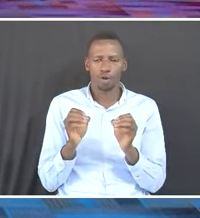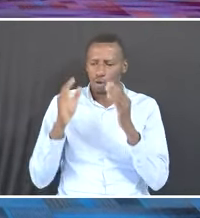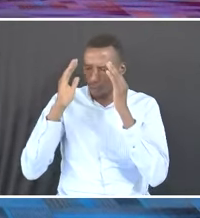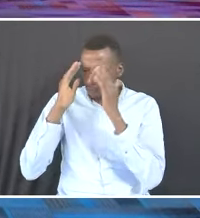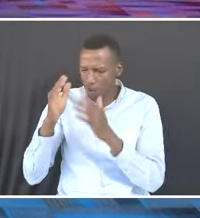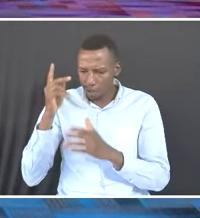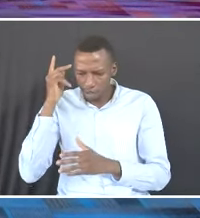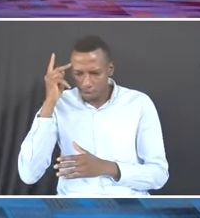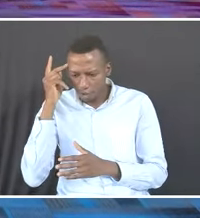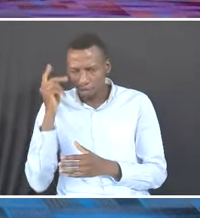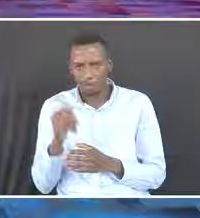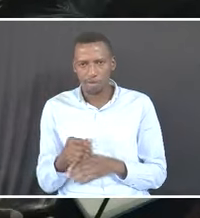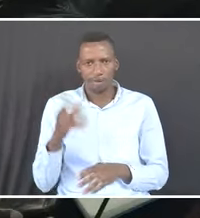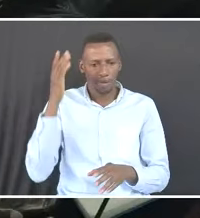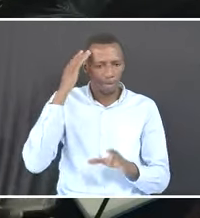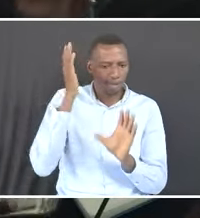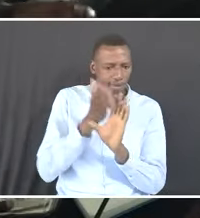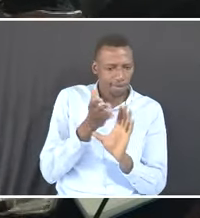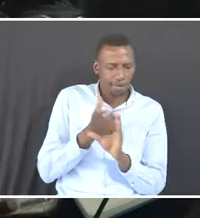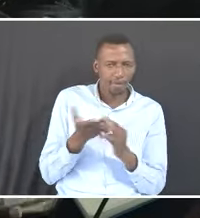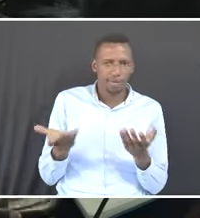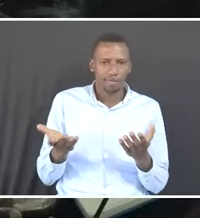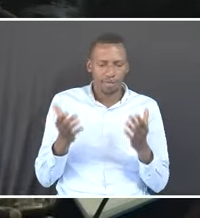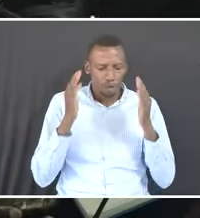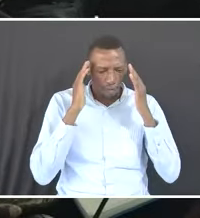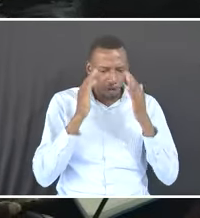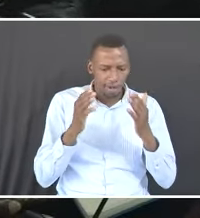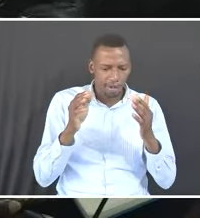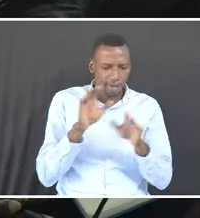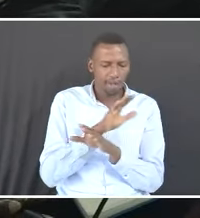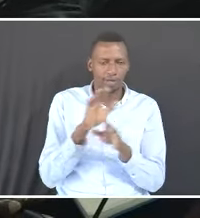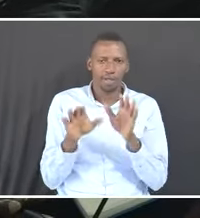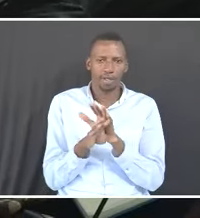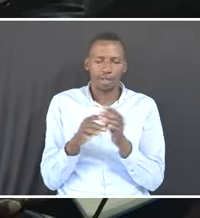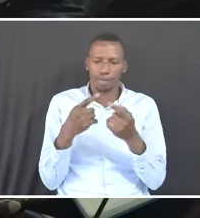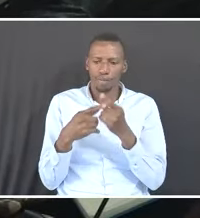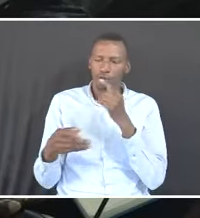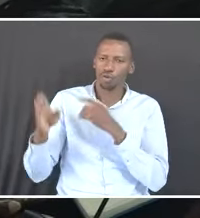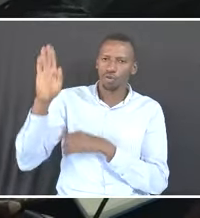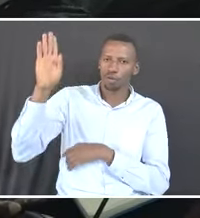We take time with everything. And you know, the God of